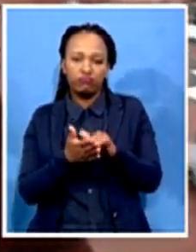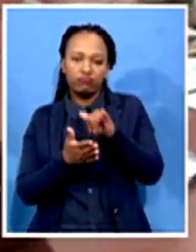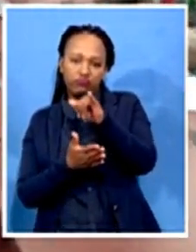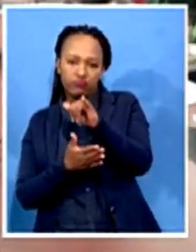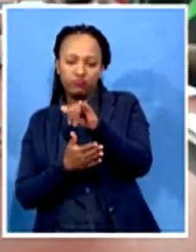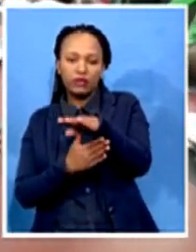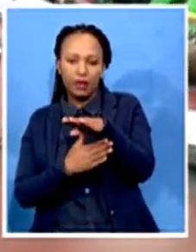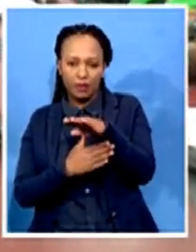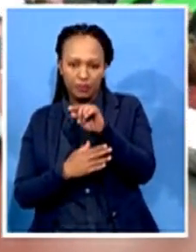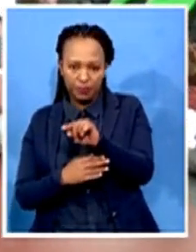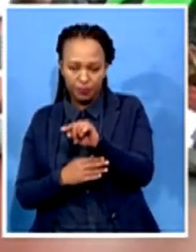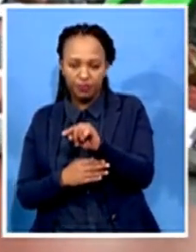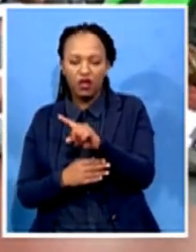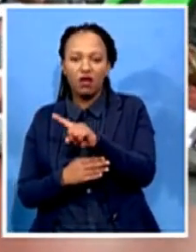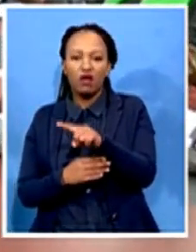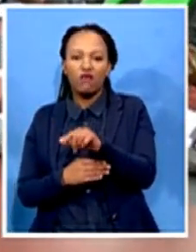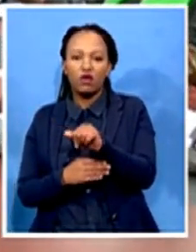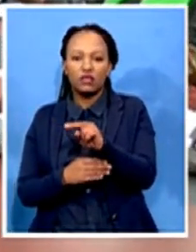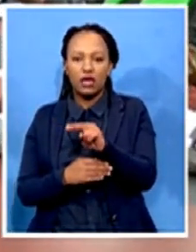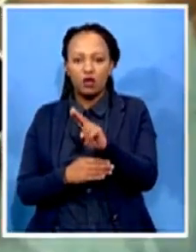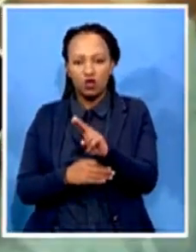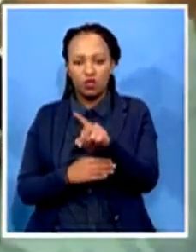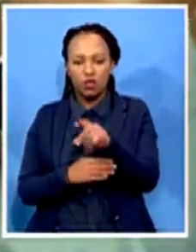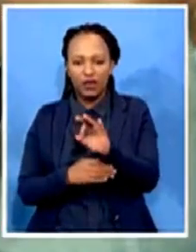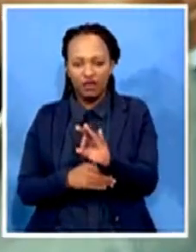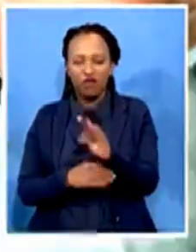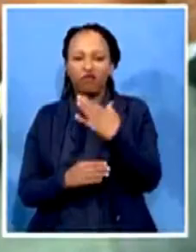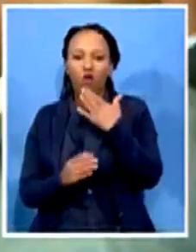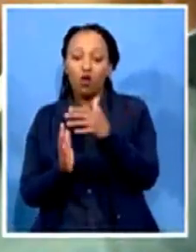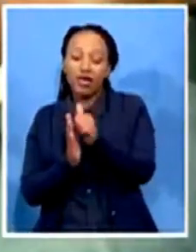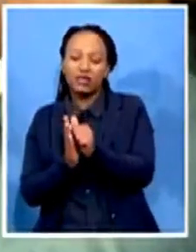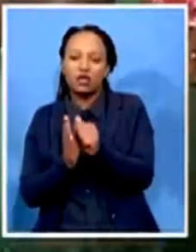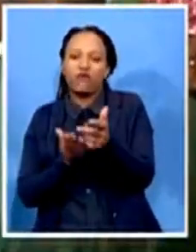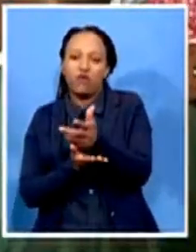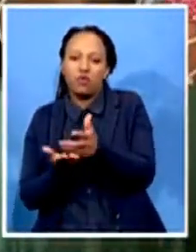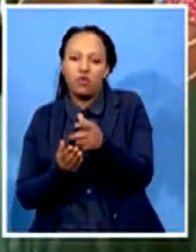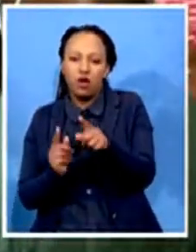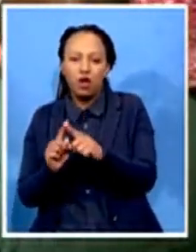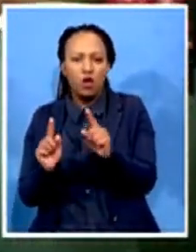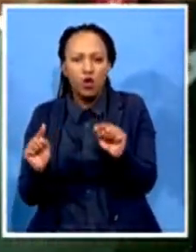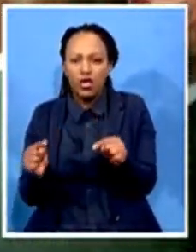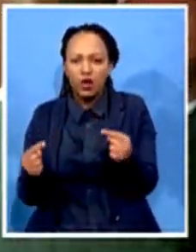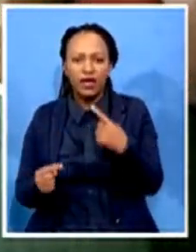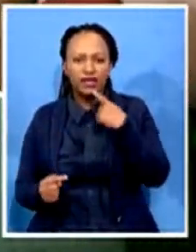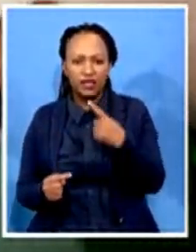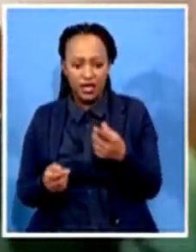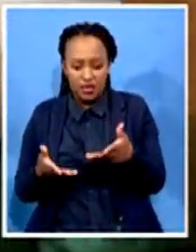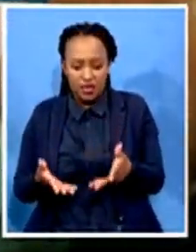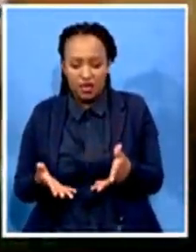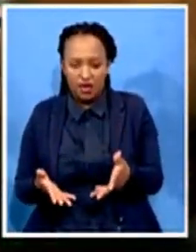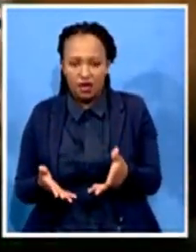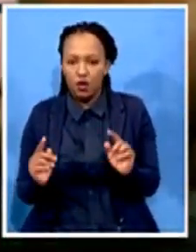ZANU-PF on a party political agenda. And therefore, we cannot at this point in time, be satisfied that